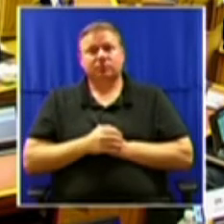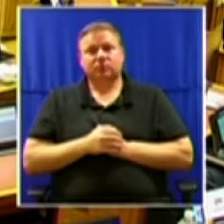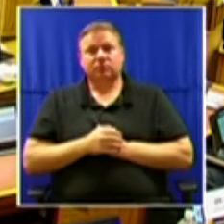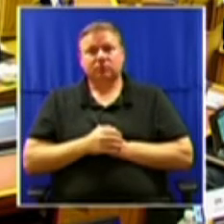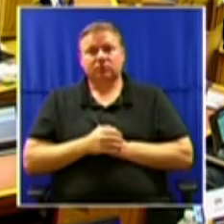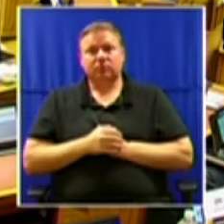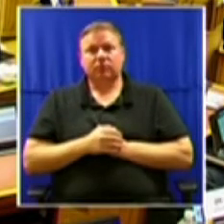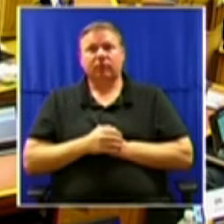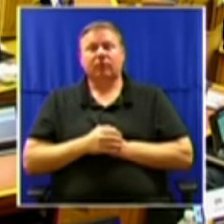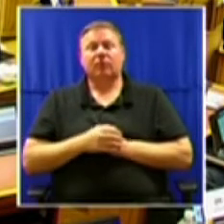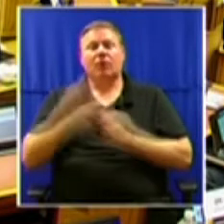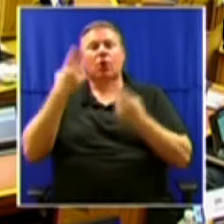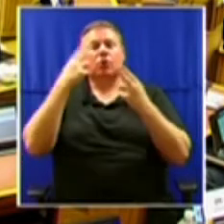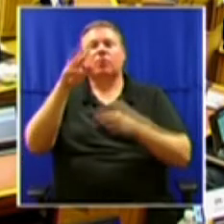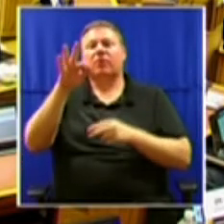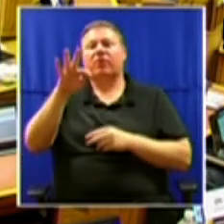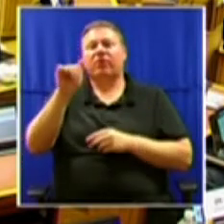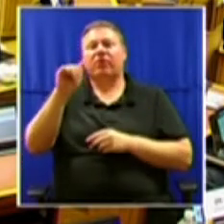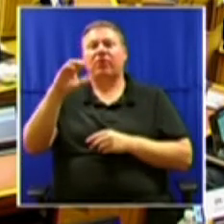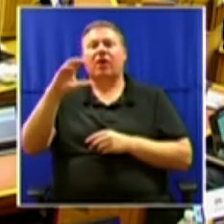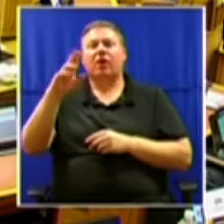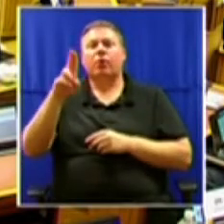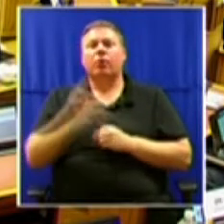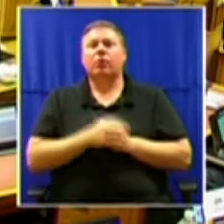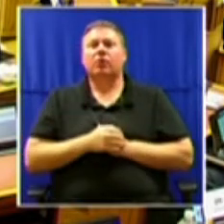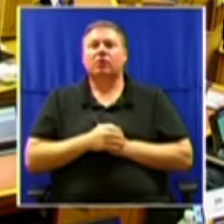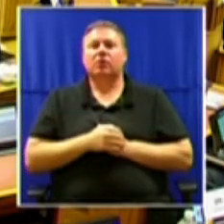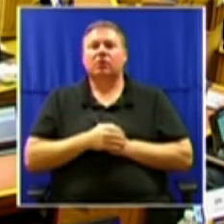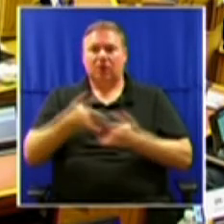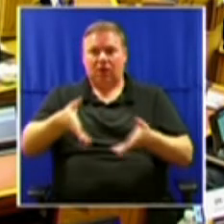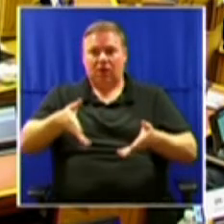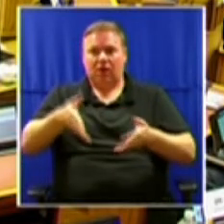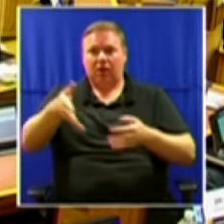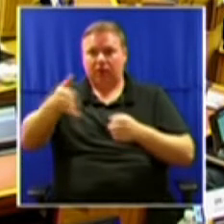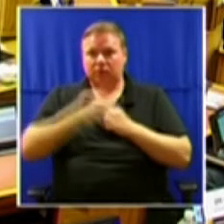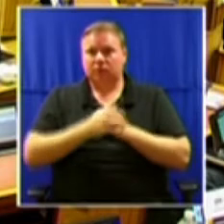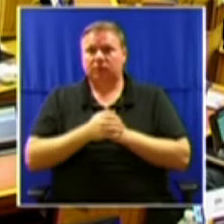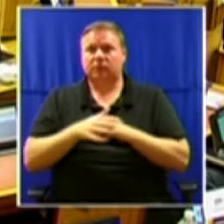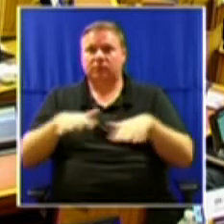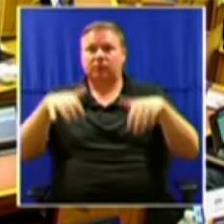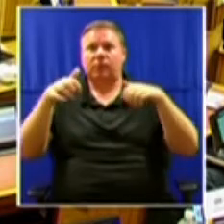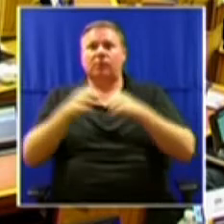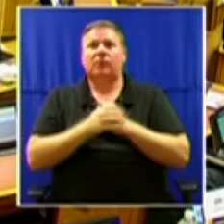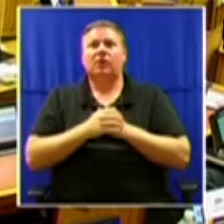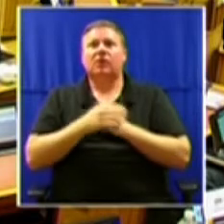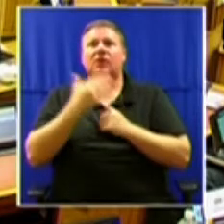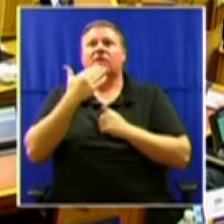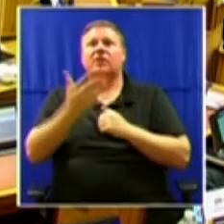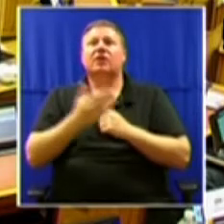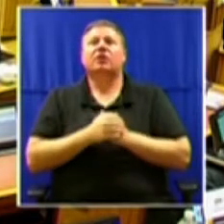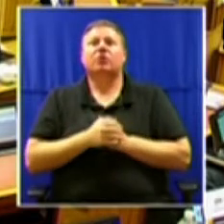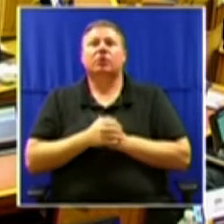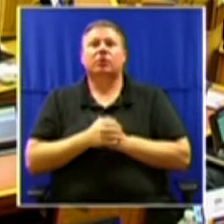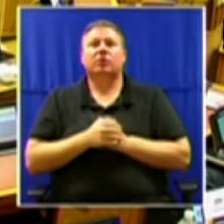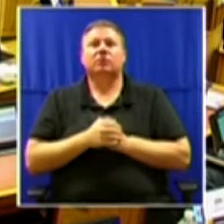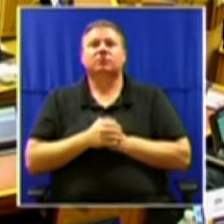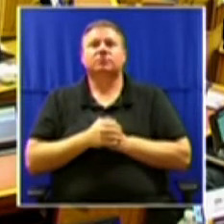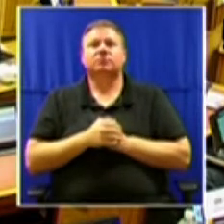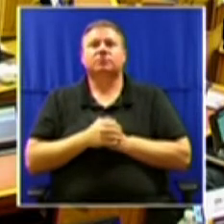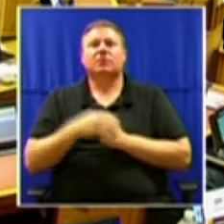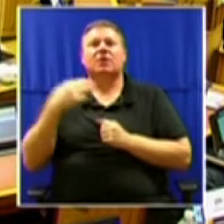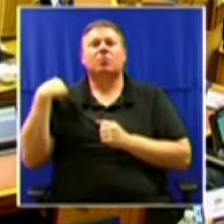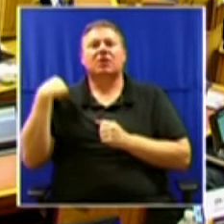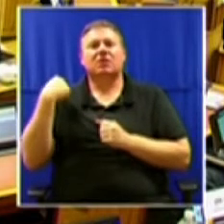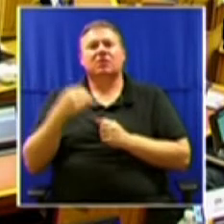Honorable Faku is in the chamber. Thank you, Honorable Chair. Honorable Minister, can Minister provide